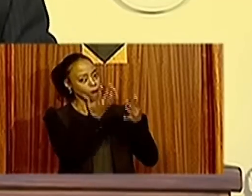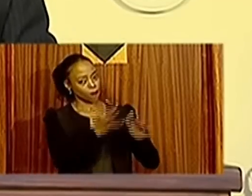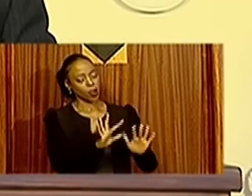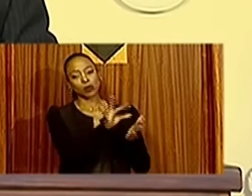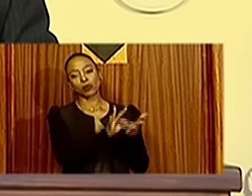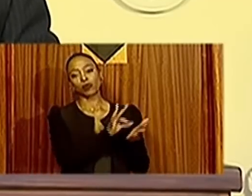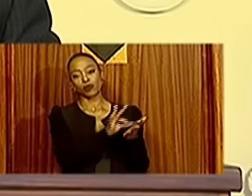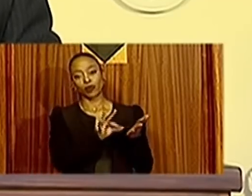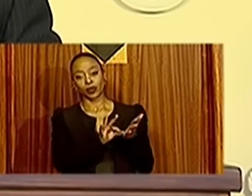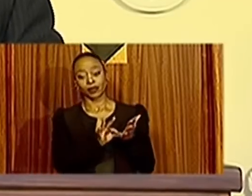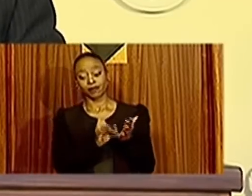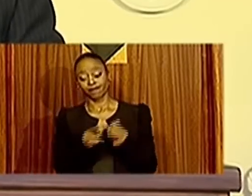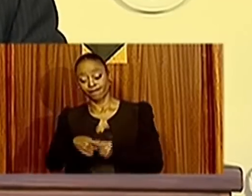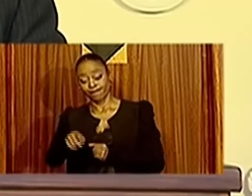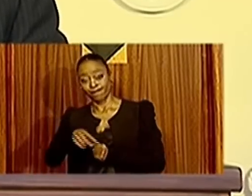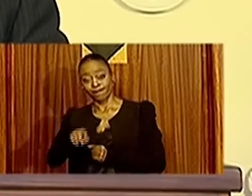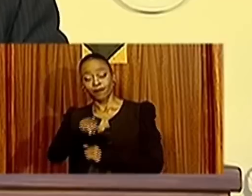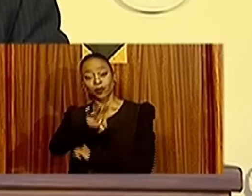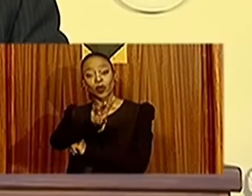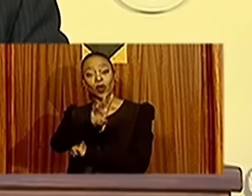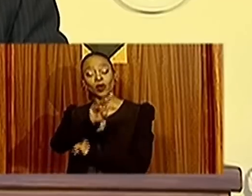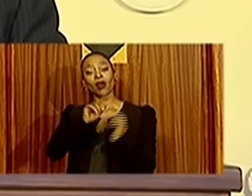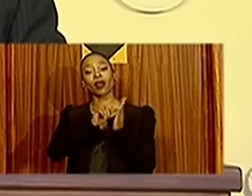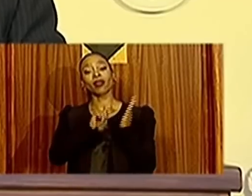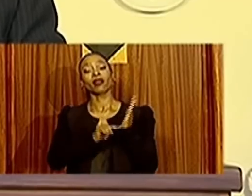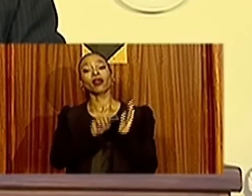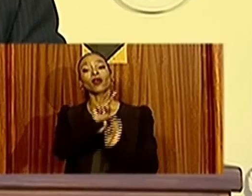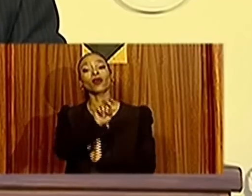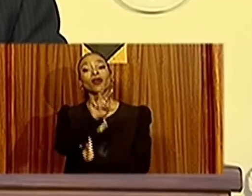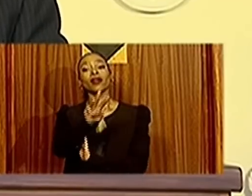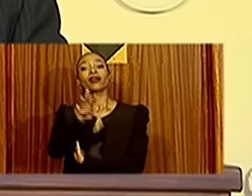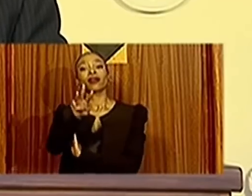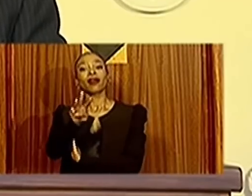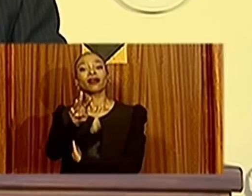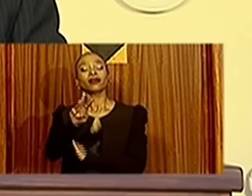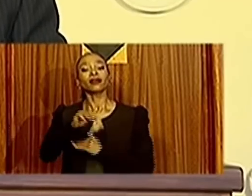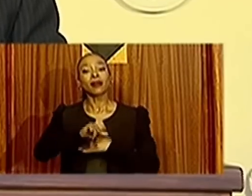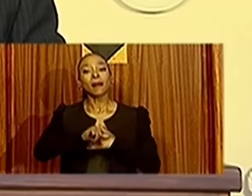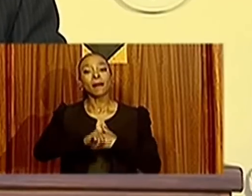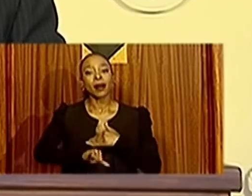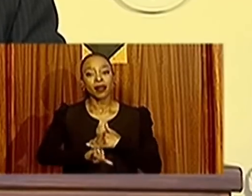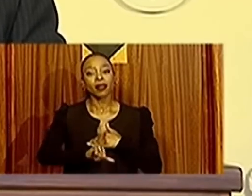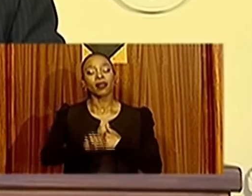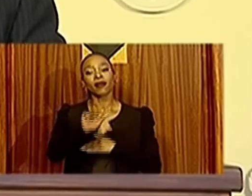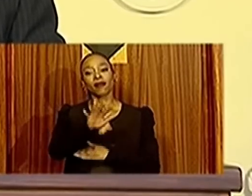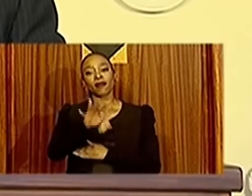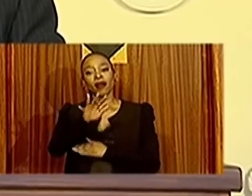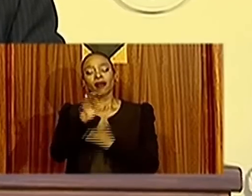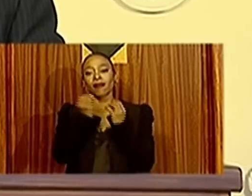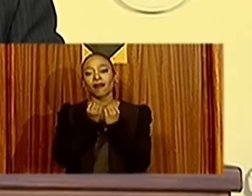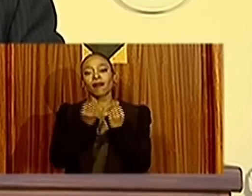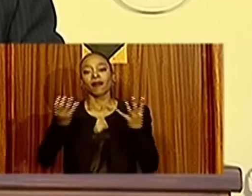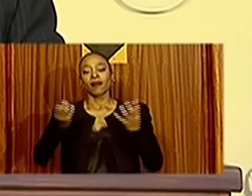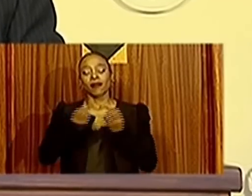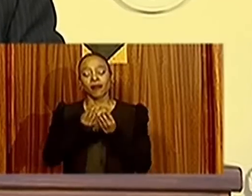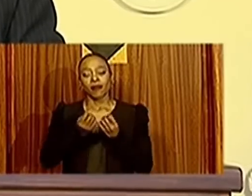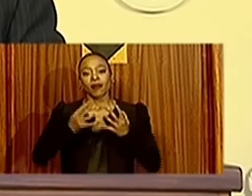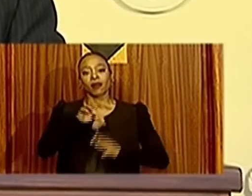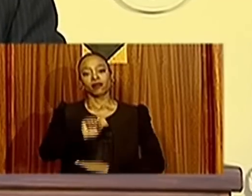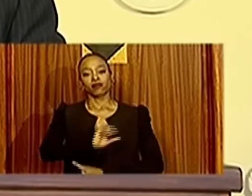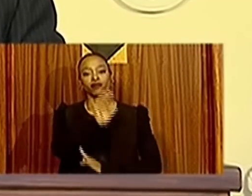And this Wednesday, the 29th of May, millions more South Africans will exercise this